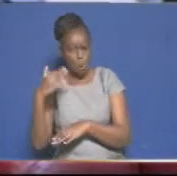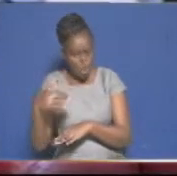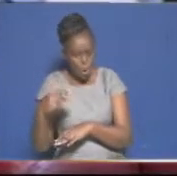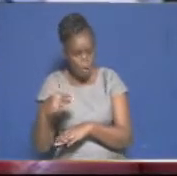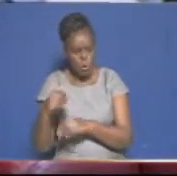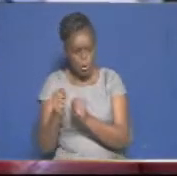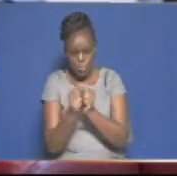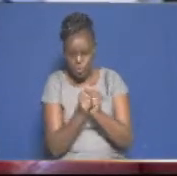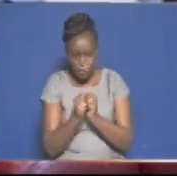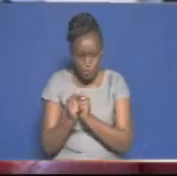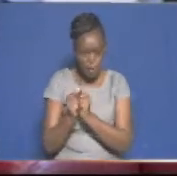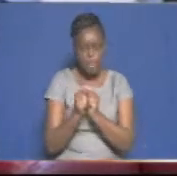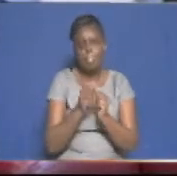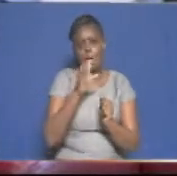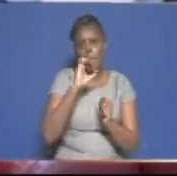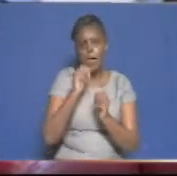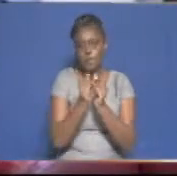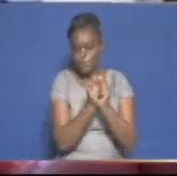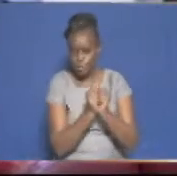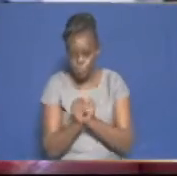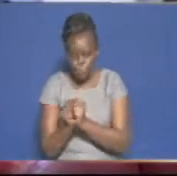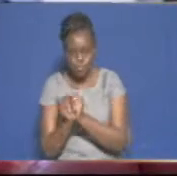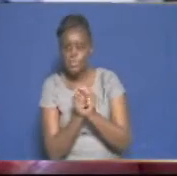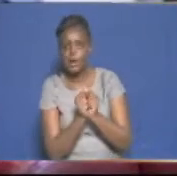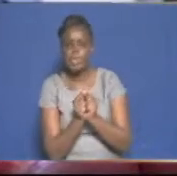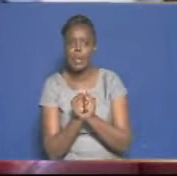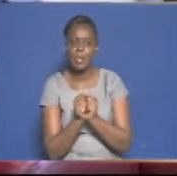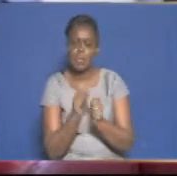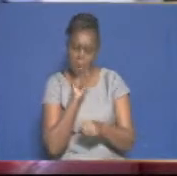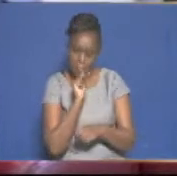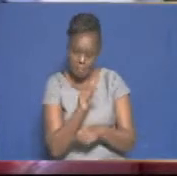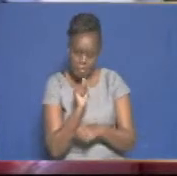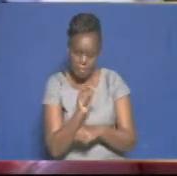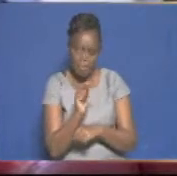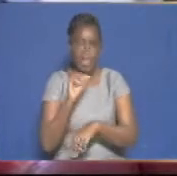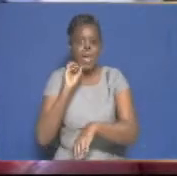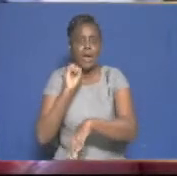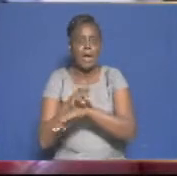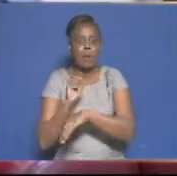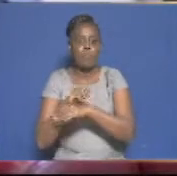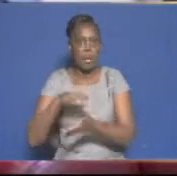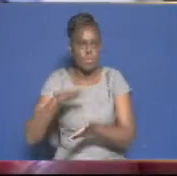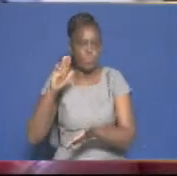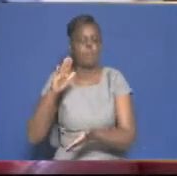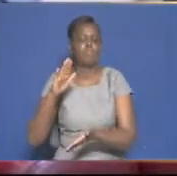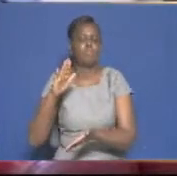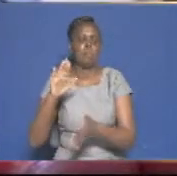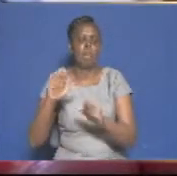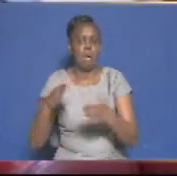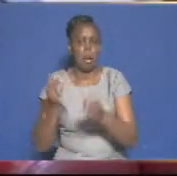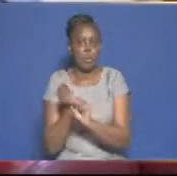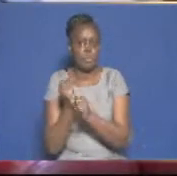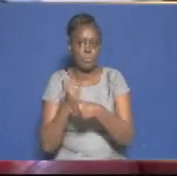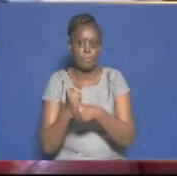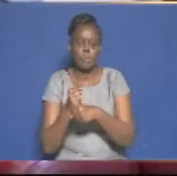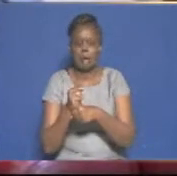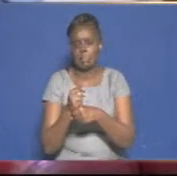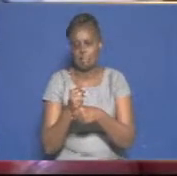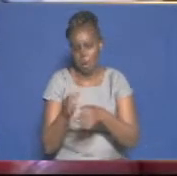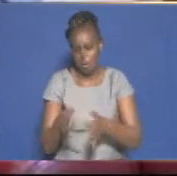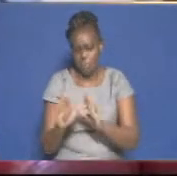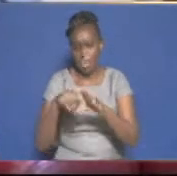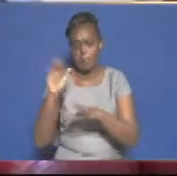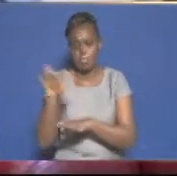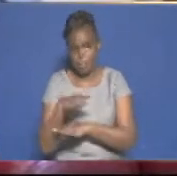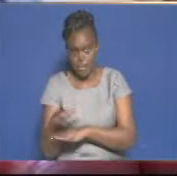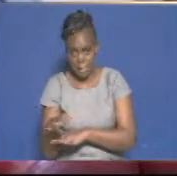have a chat with him, and he had a lot of advice for those of us who had just come into Parliament as to how to make your mark in Parliament,